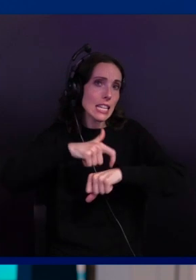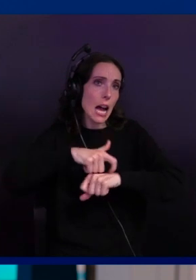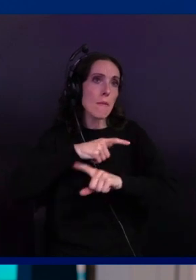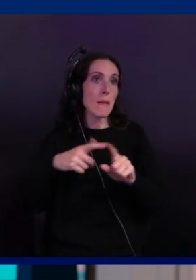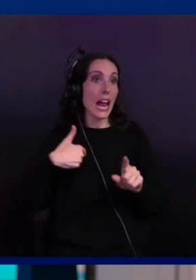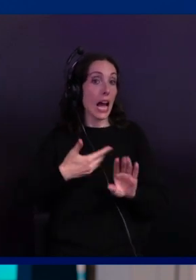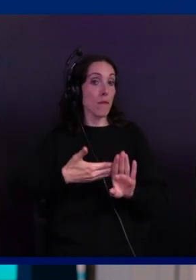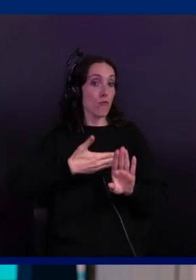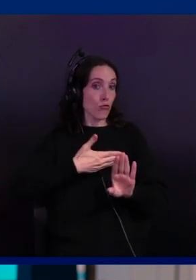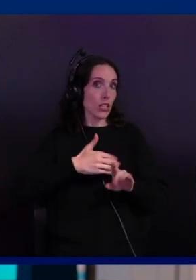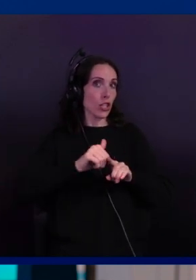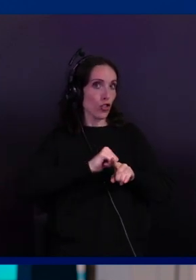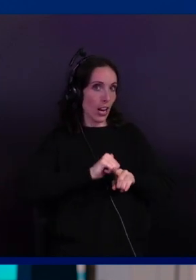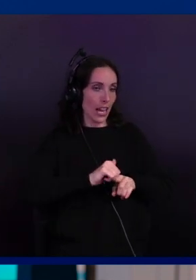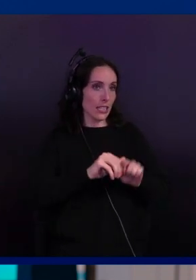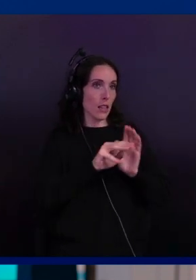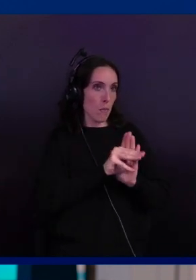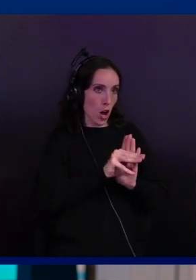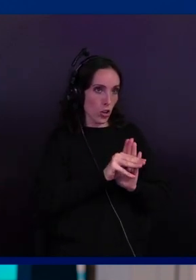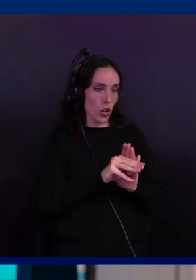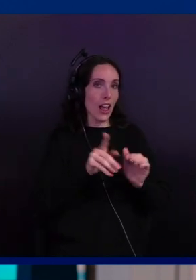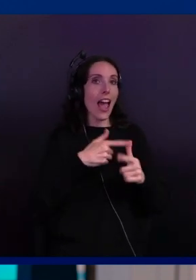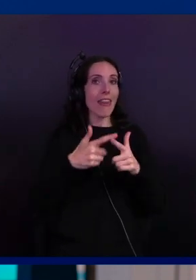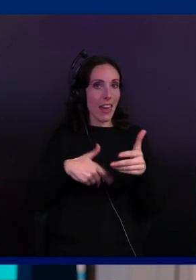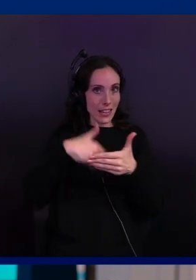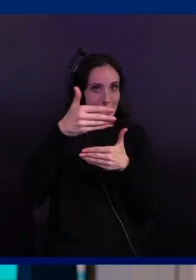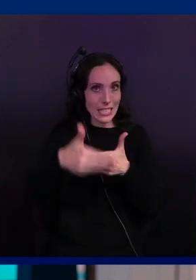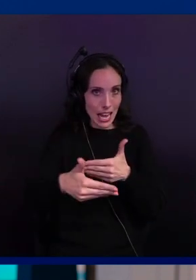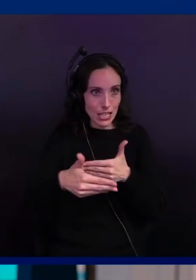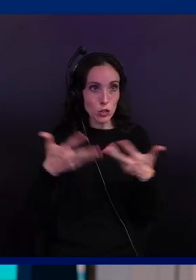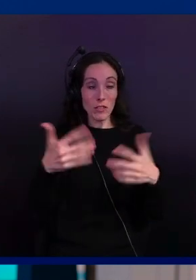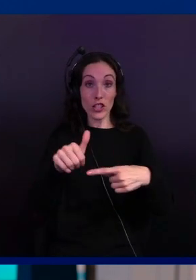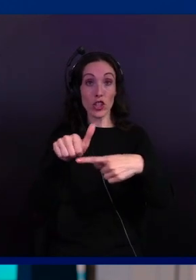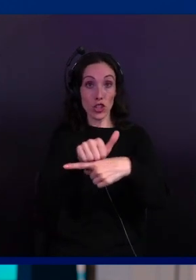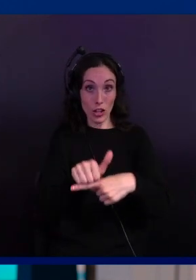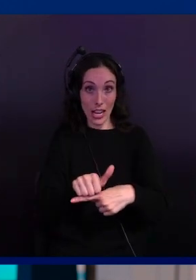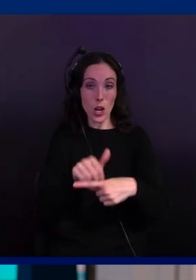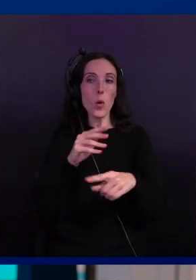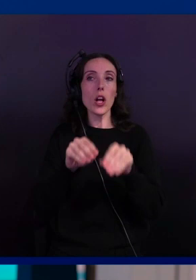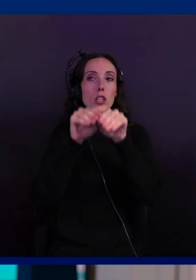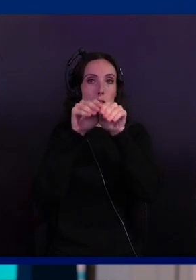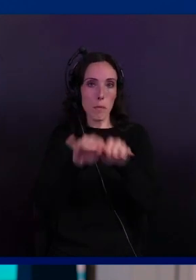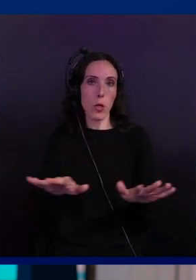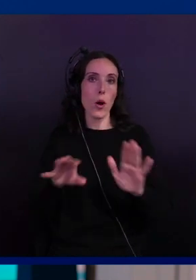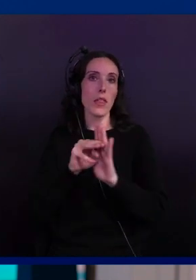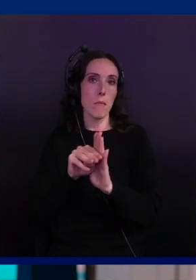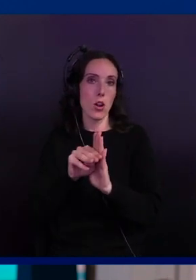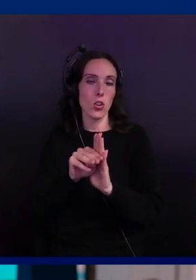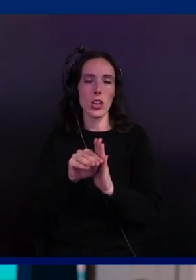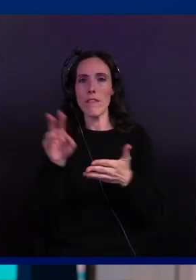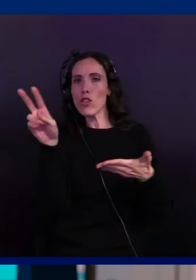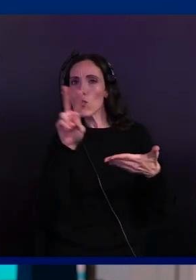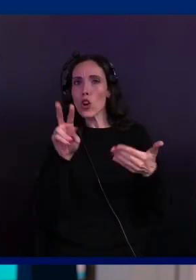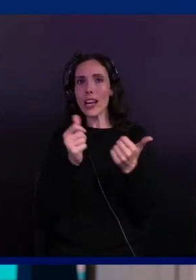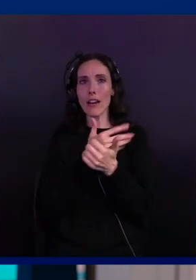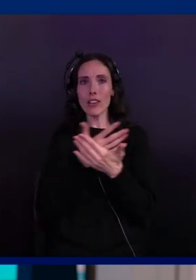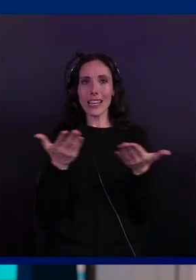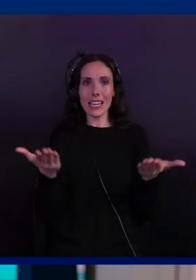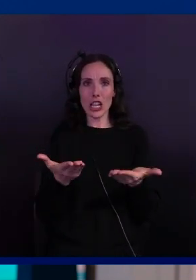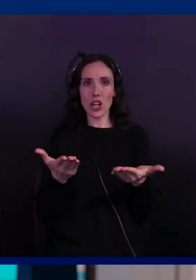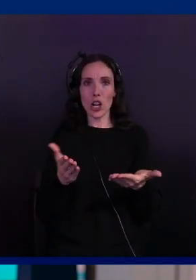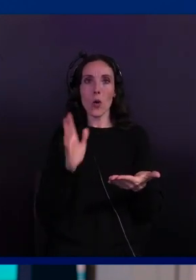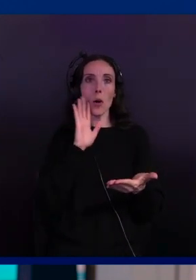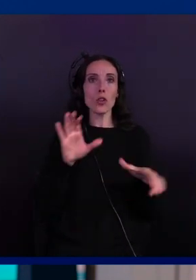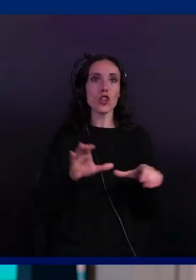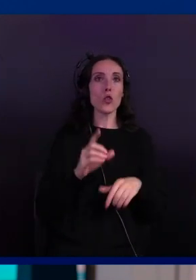And then the next step is, once model is trained, you are going to deploy the model. If you look at everything here, we are going to do the fraud to